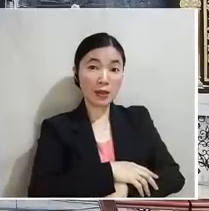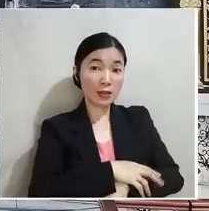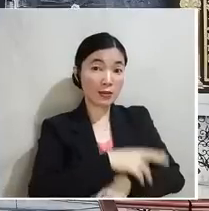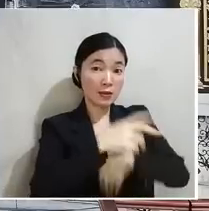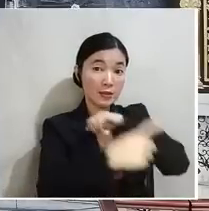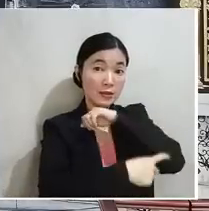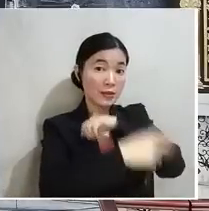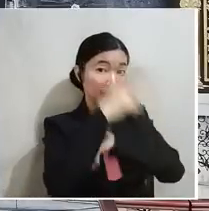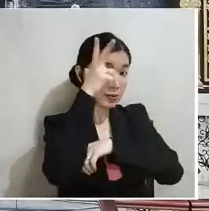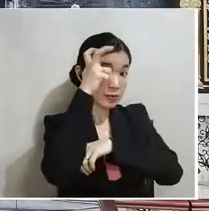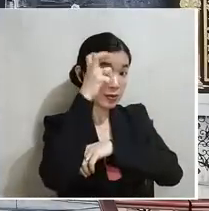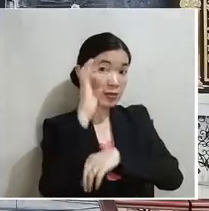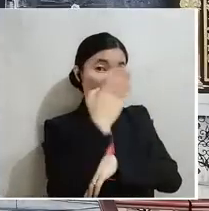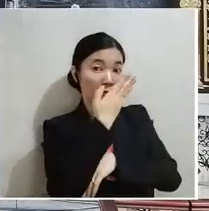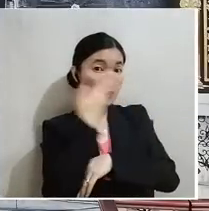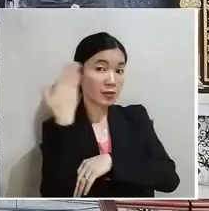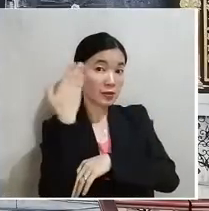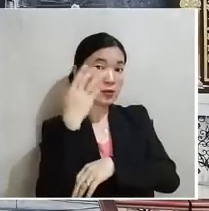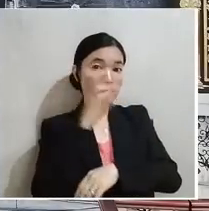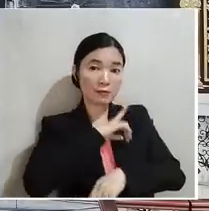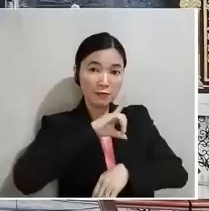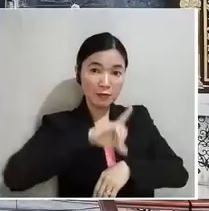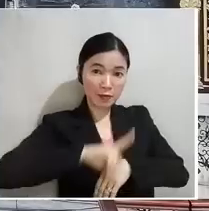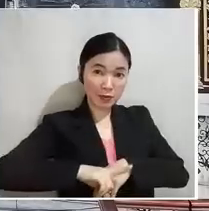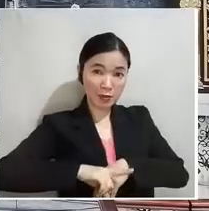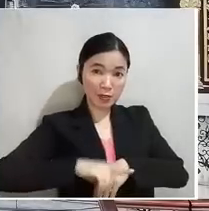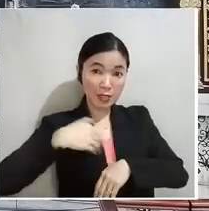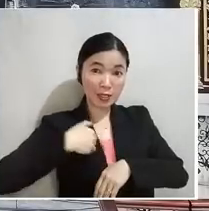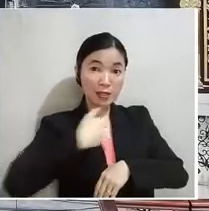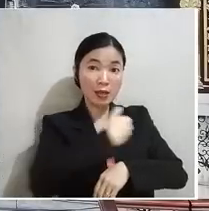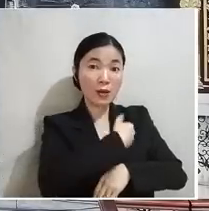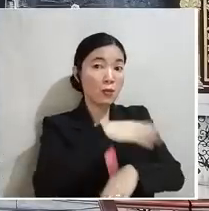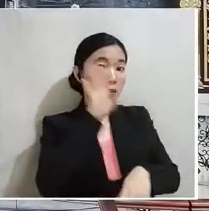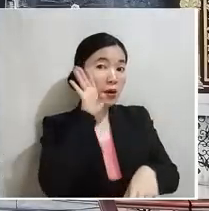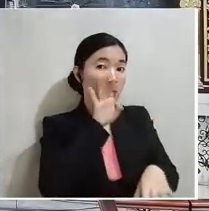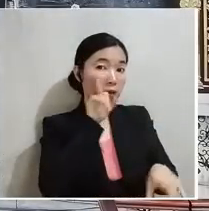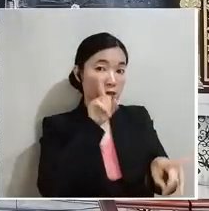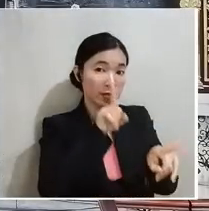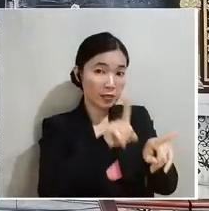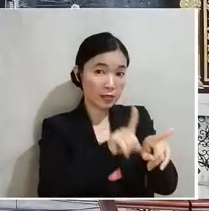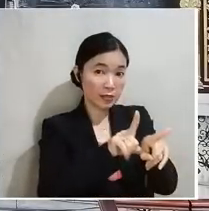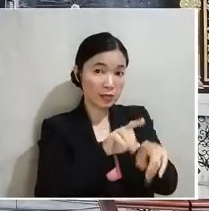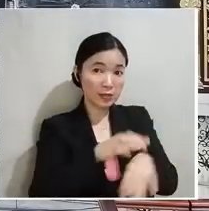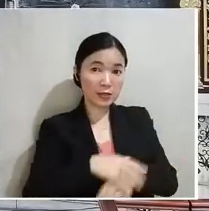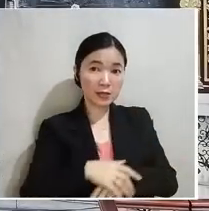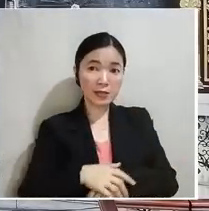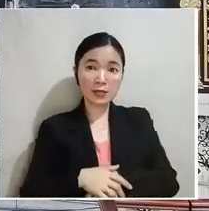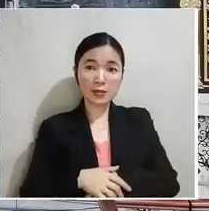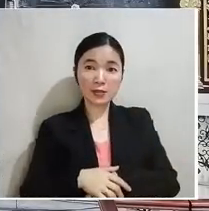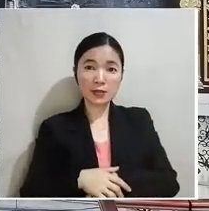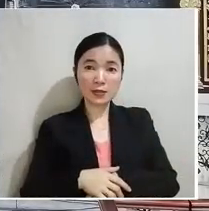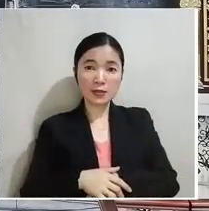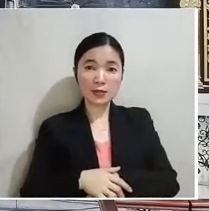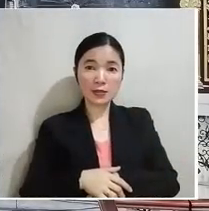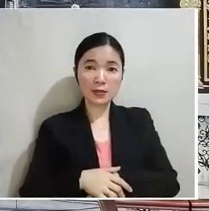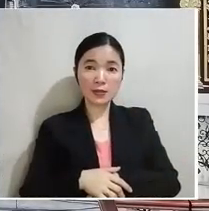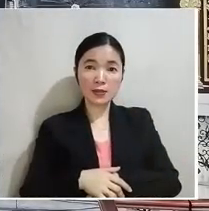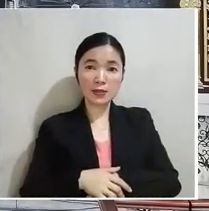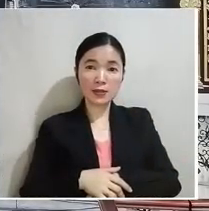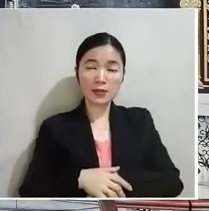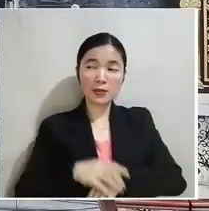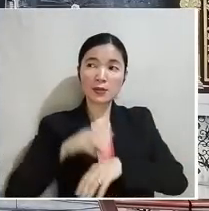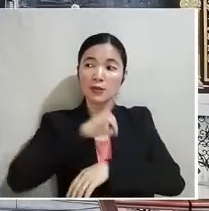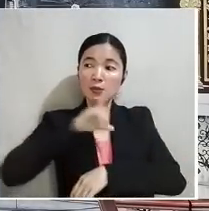betrayal of the Lord and our brothers and sisters. We pray. Lord, hear our